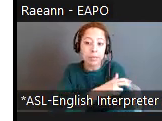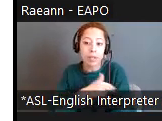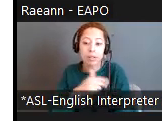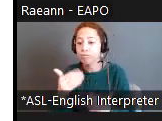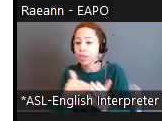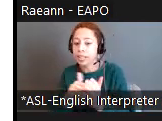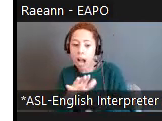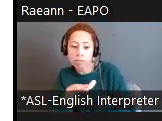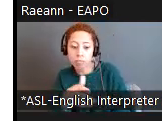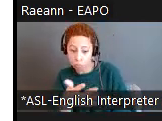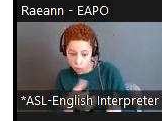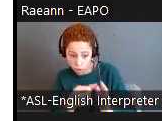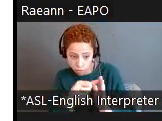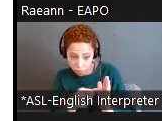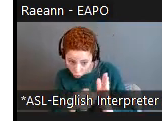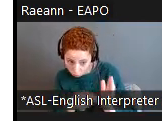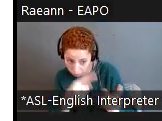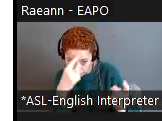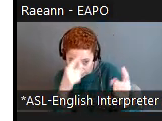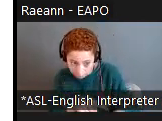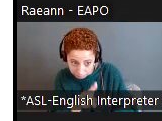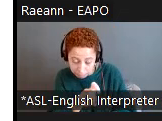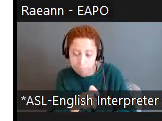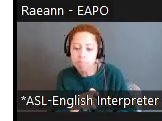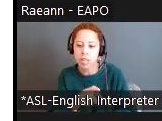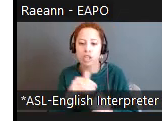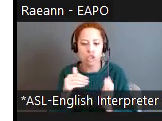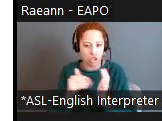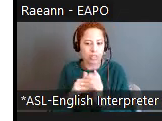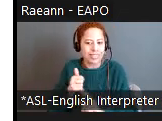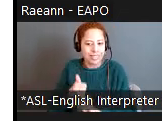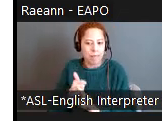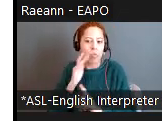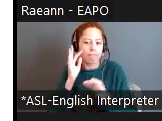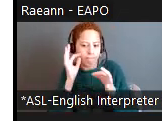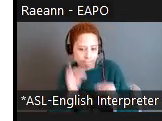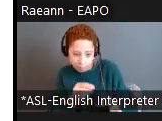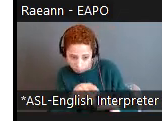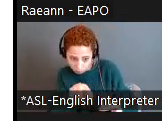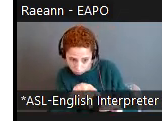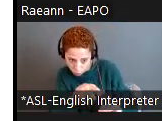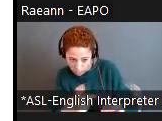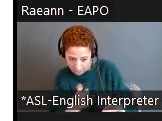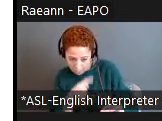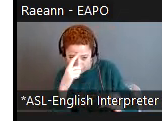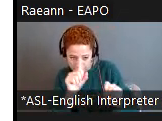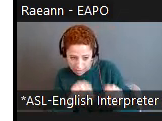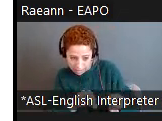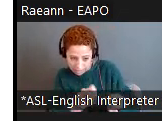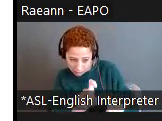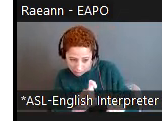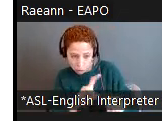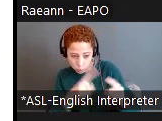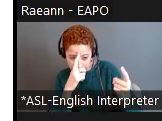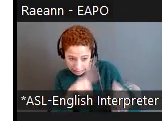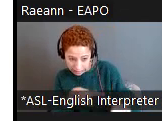you consent to that or not? They are going to determine whether or not you have capacity to consent to that treatment. They have